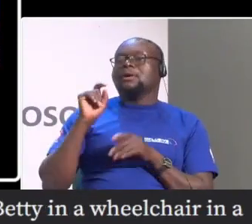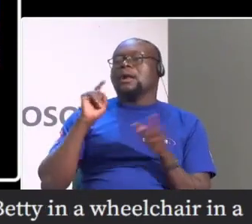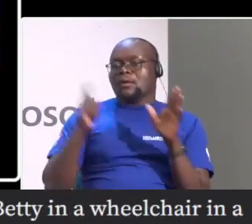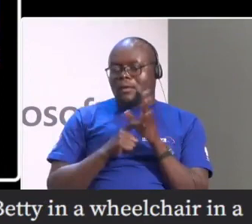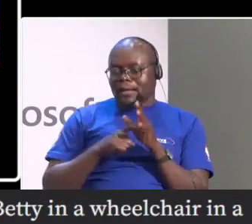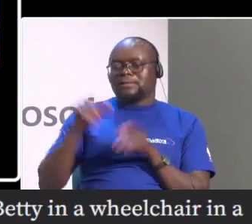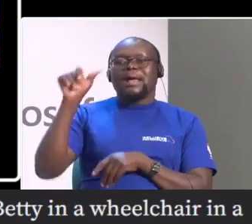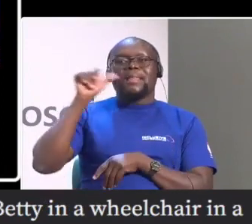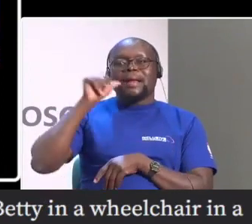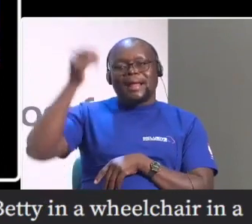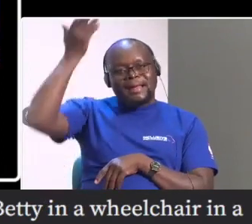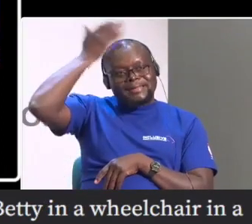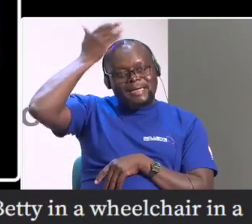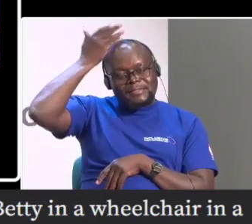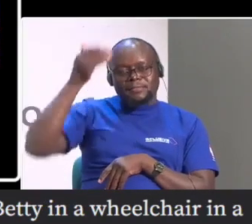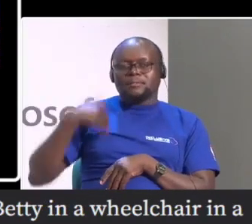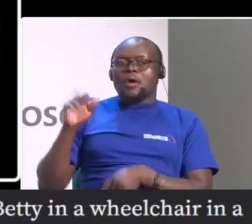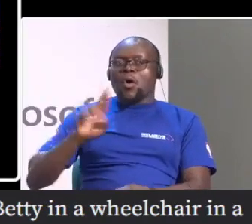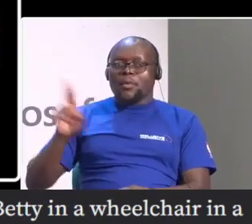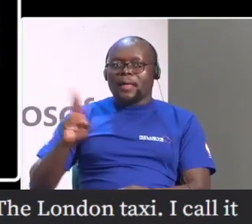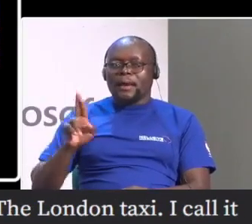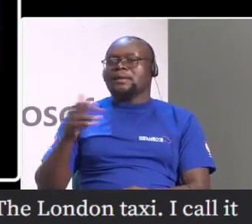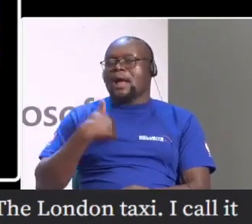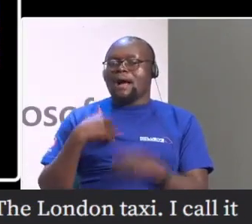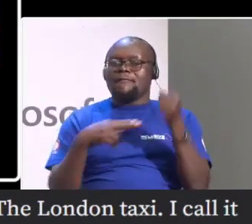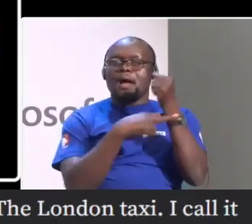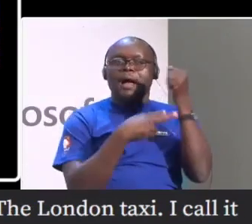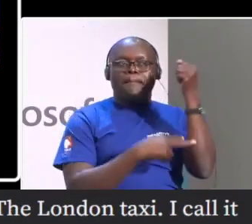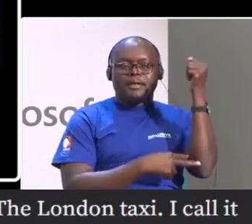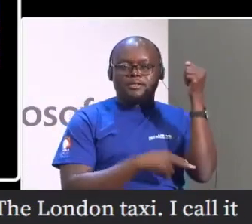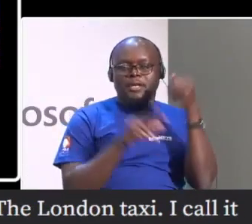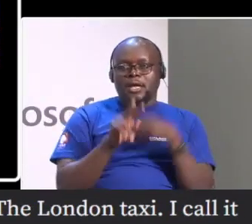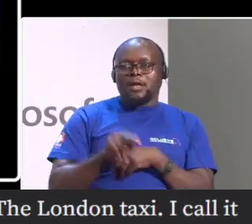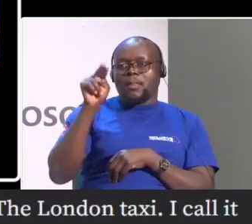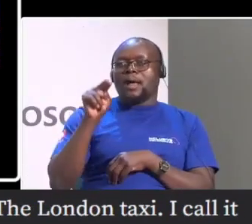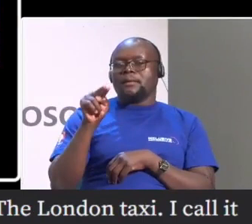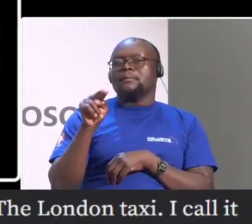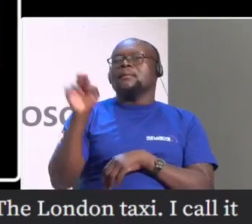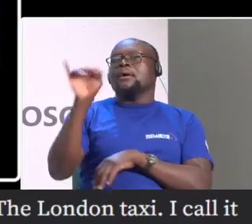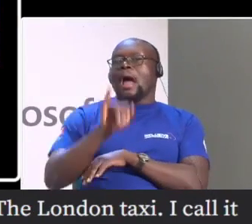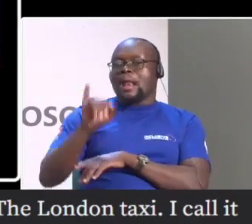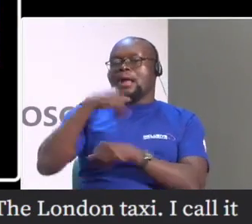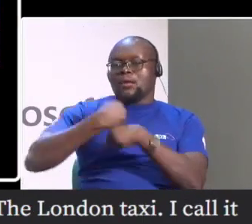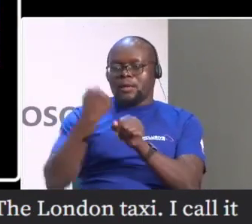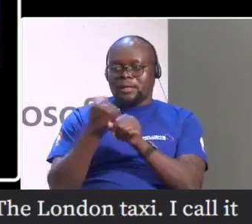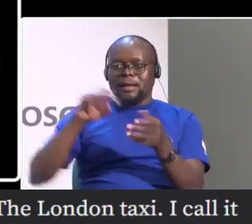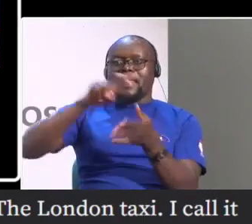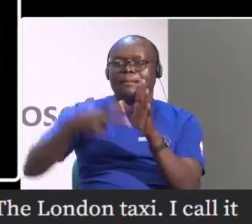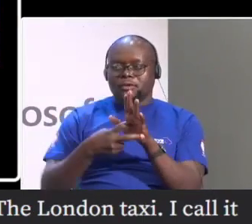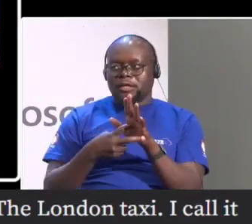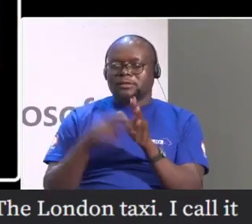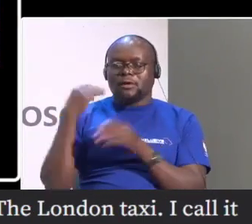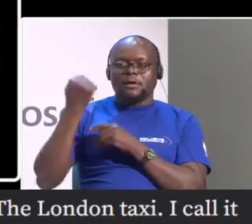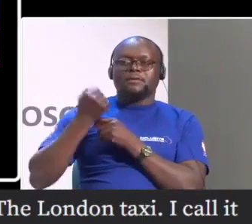London taxi. And on the right is a bridge in Northern Ireland where we did a project on